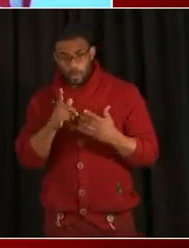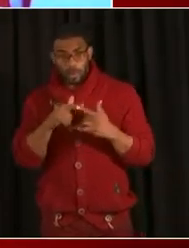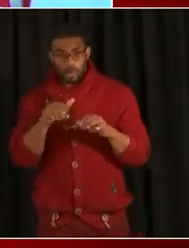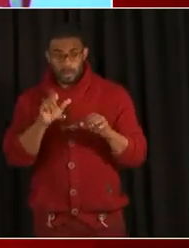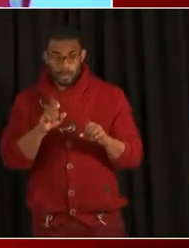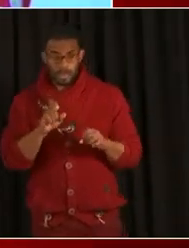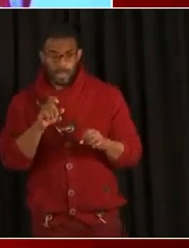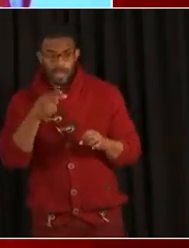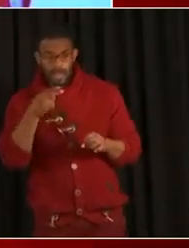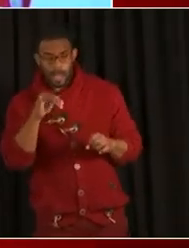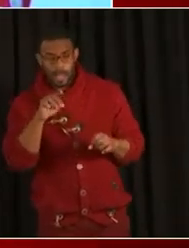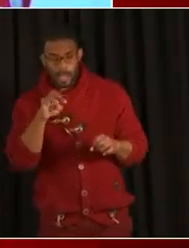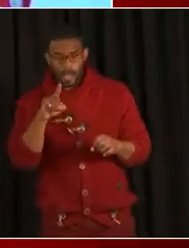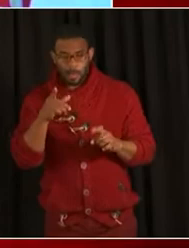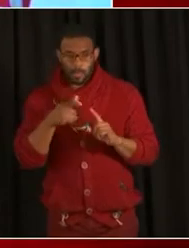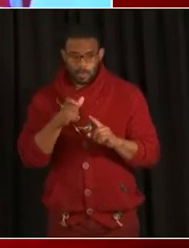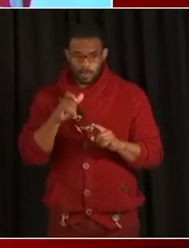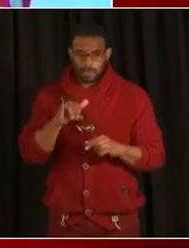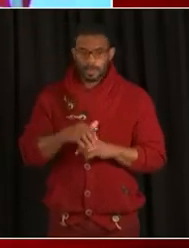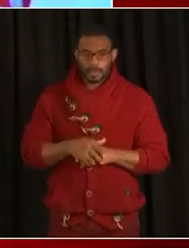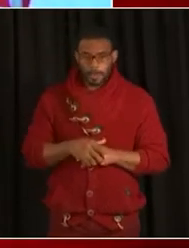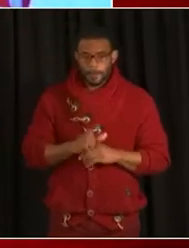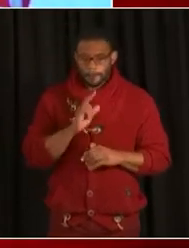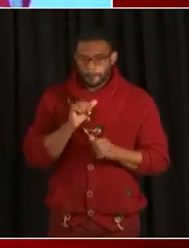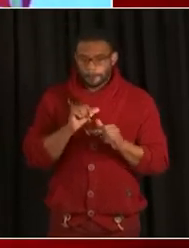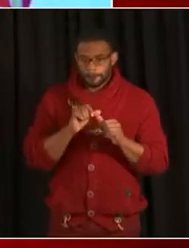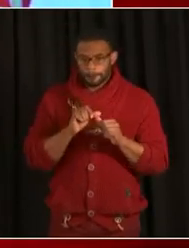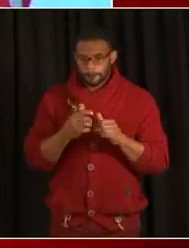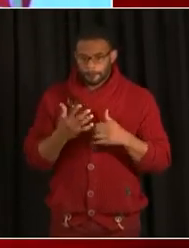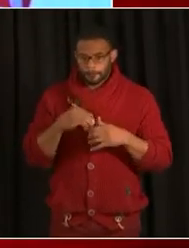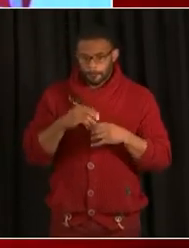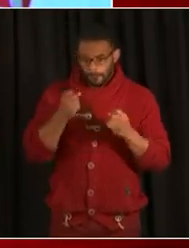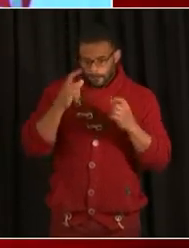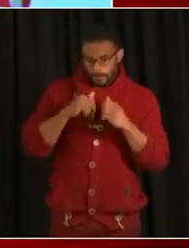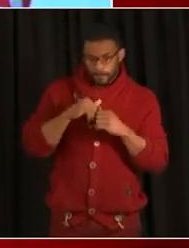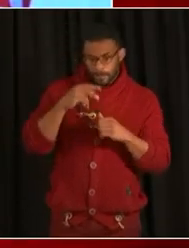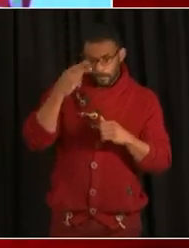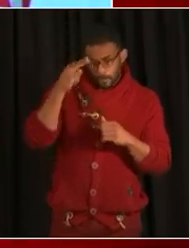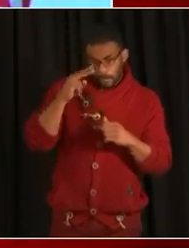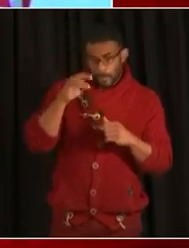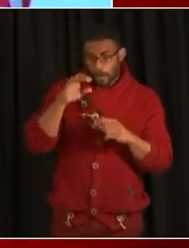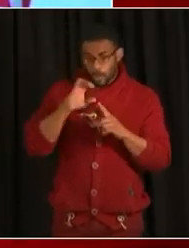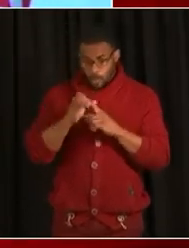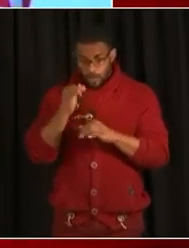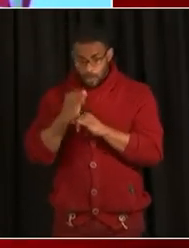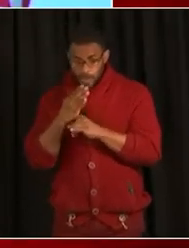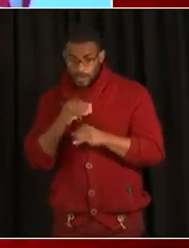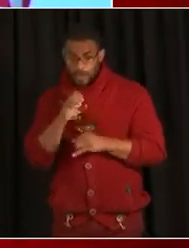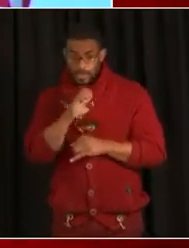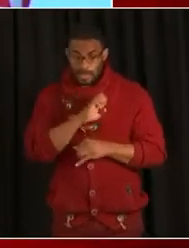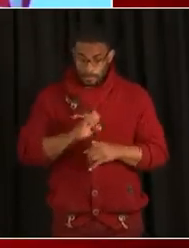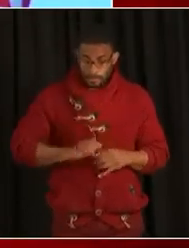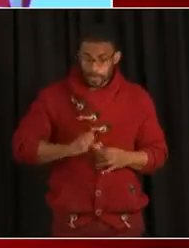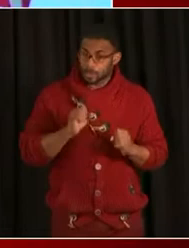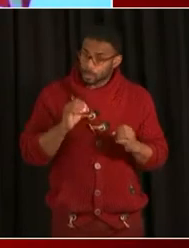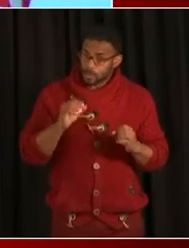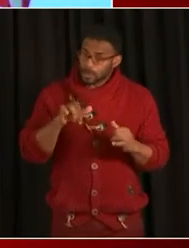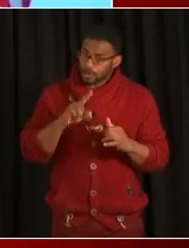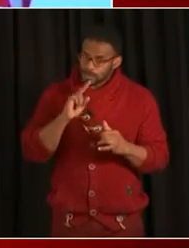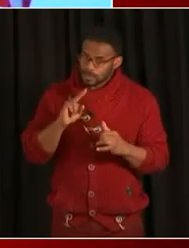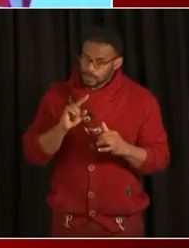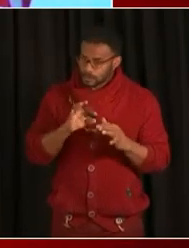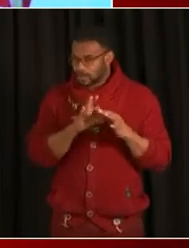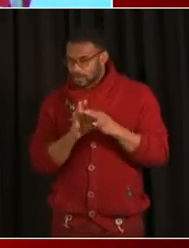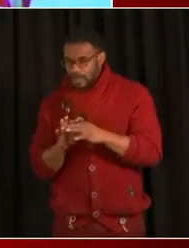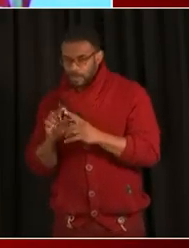that's somewhat unique, hybrid from Mexico City, that we're contextualizing with the Mexican Cultural Institute and the Embassy. So this